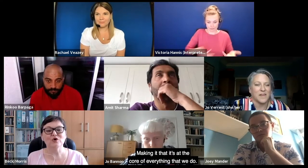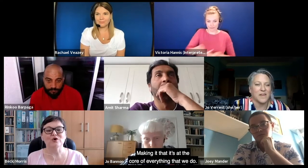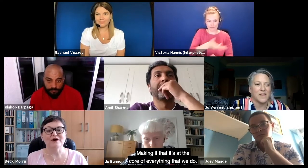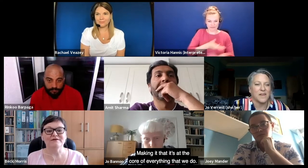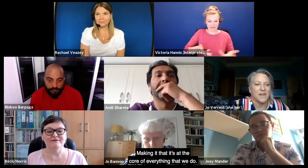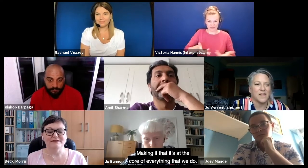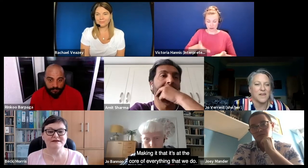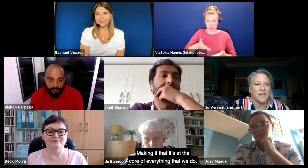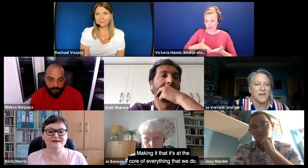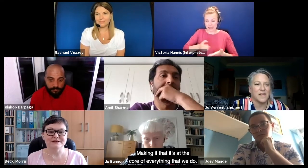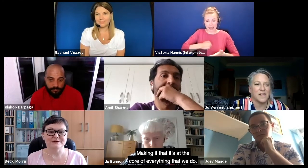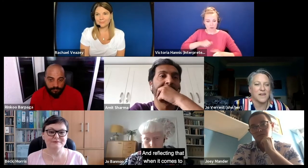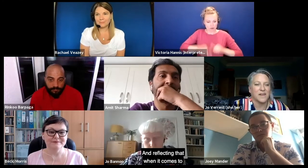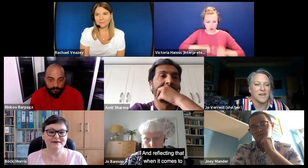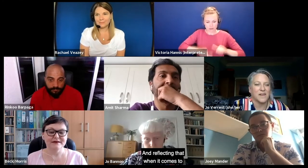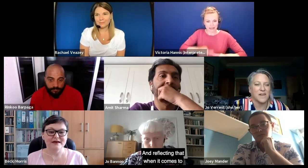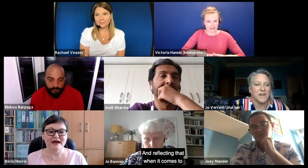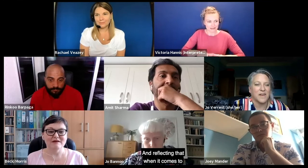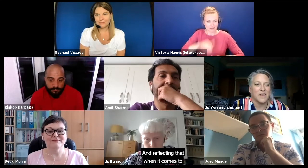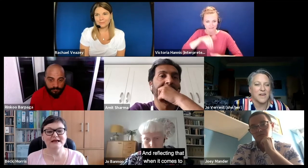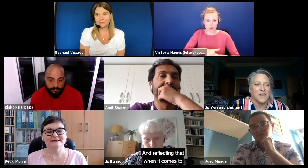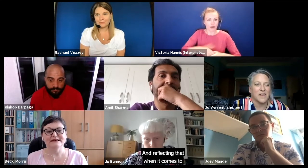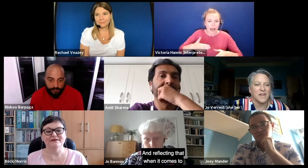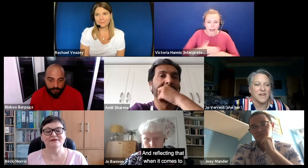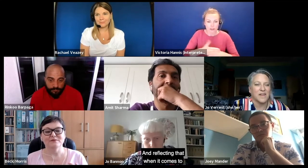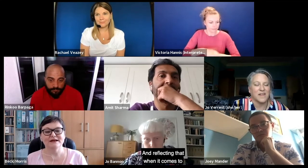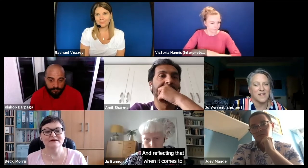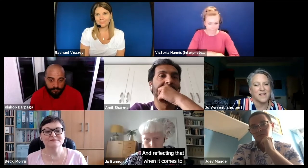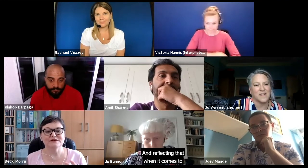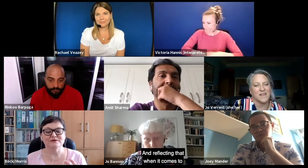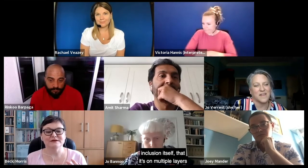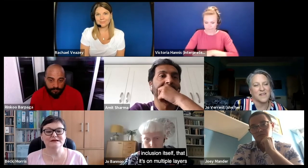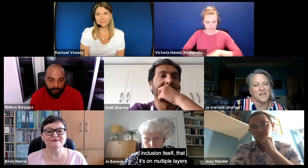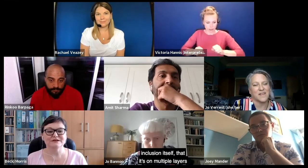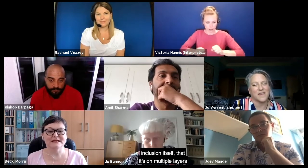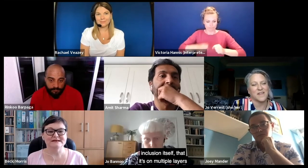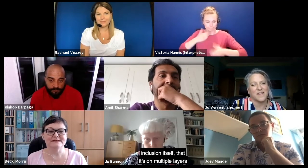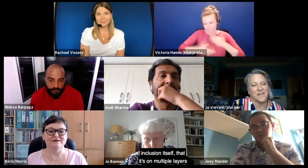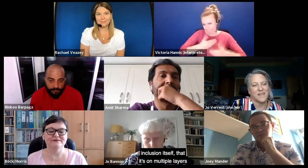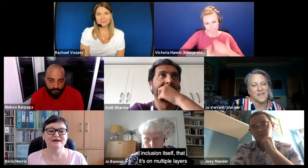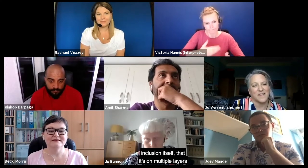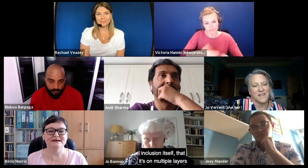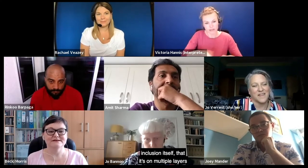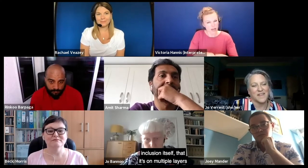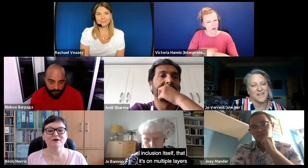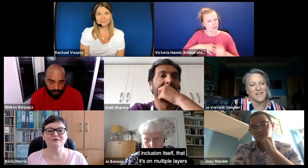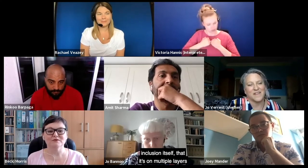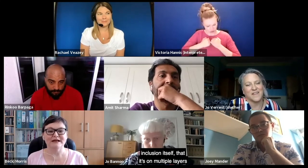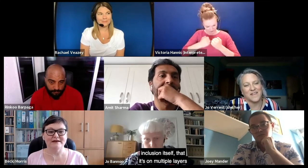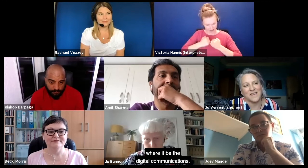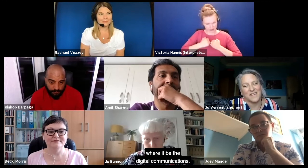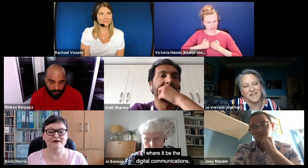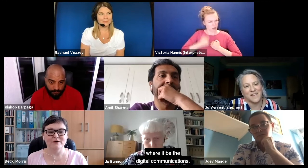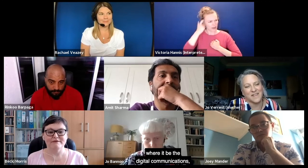the core of everything that we do. And reflecting that when it comes to inclusion itself, that it's on